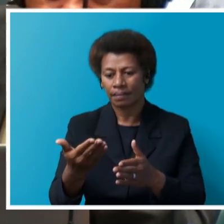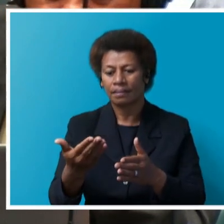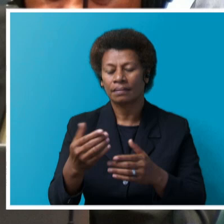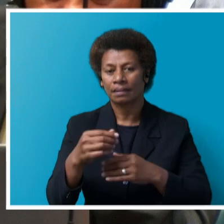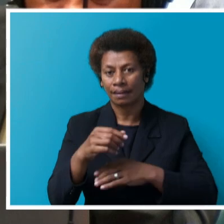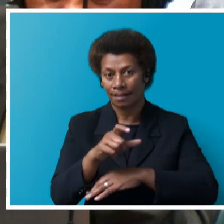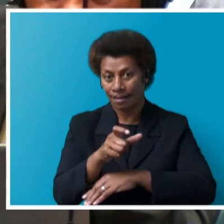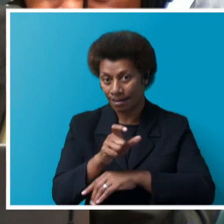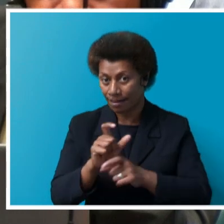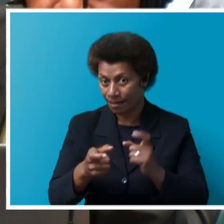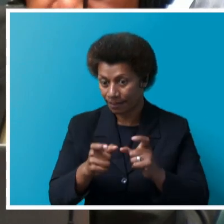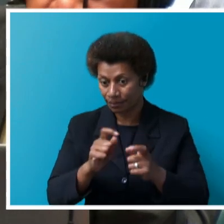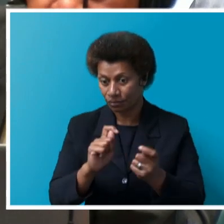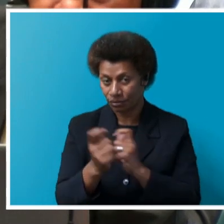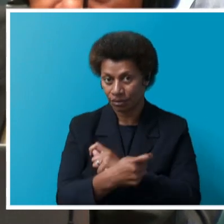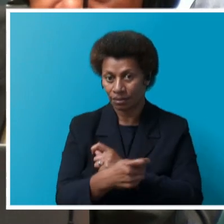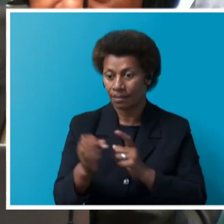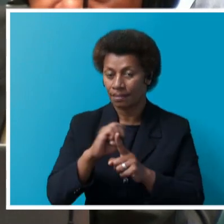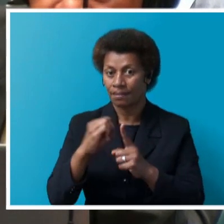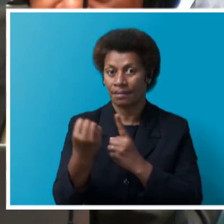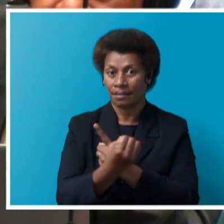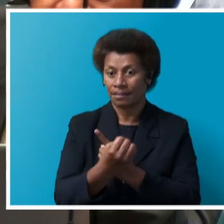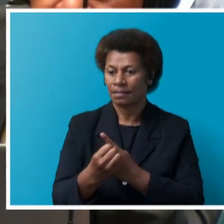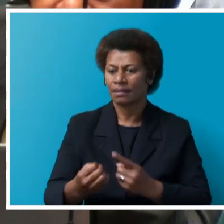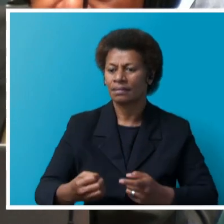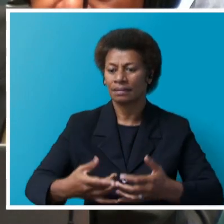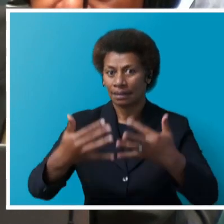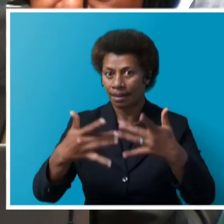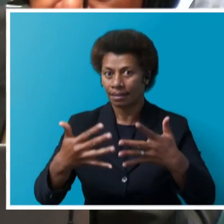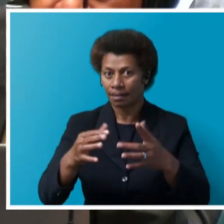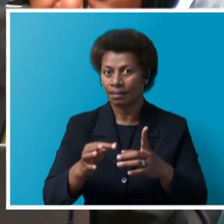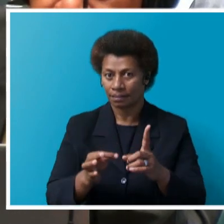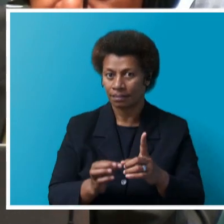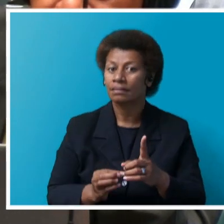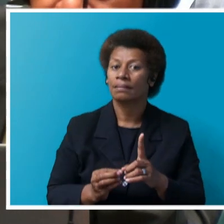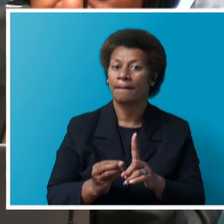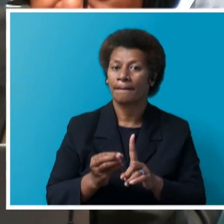associated environment degradation, increase data and monitoring, and coordinate